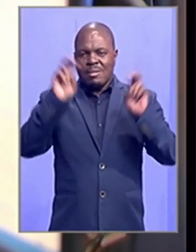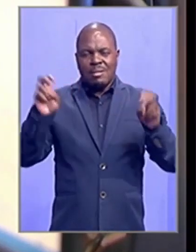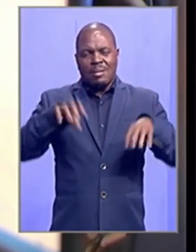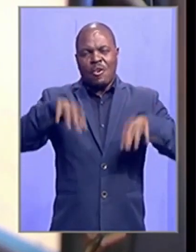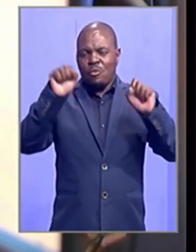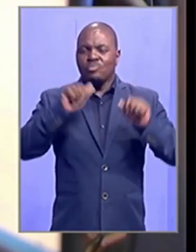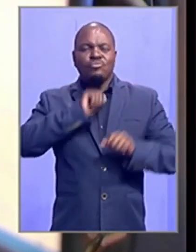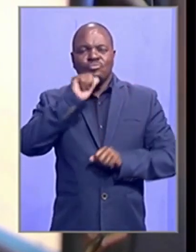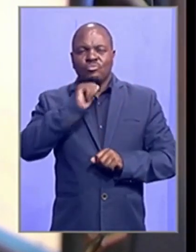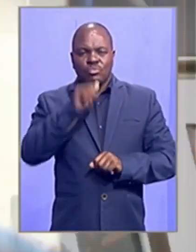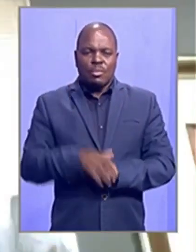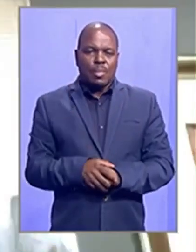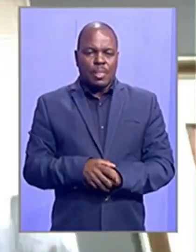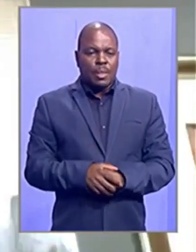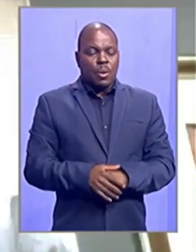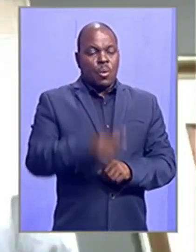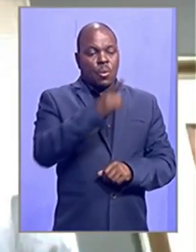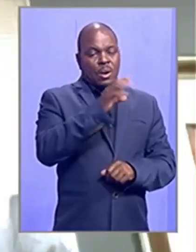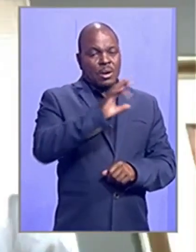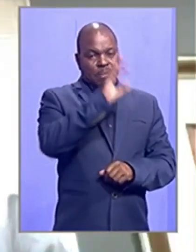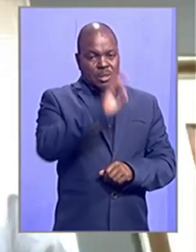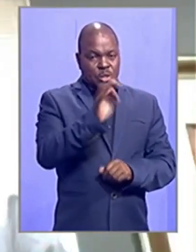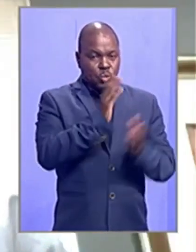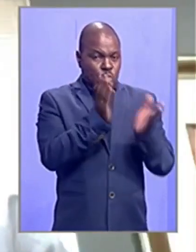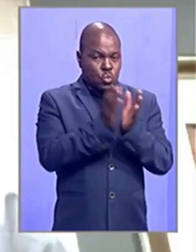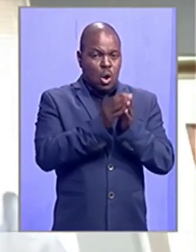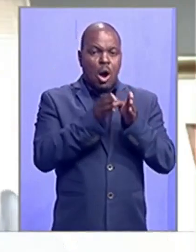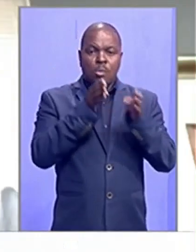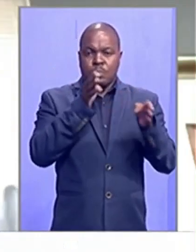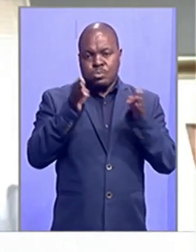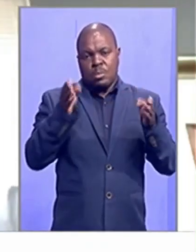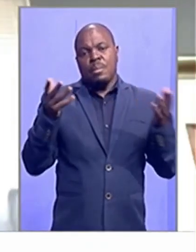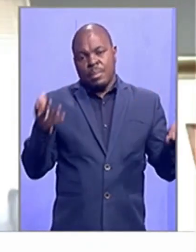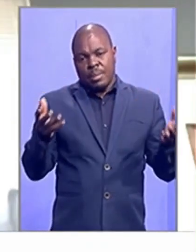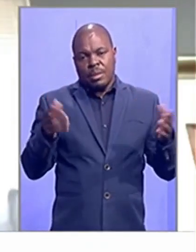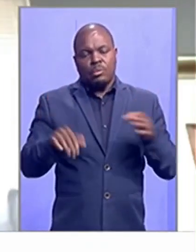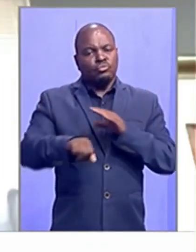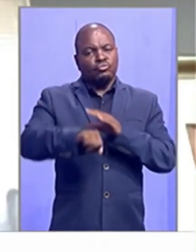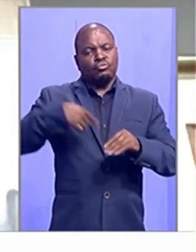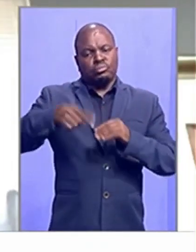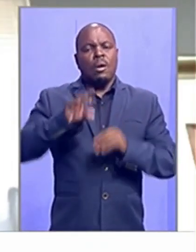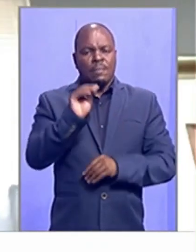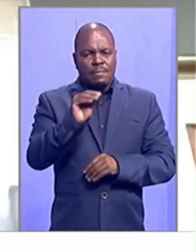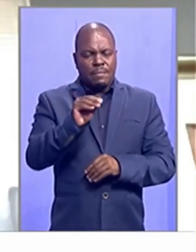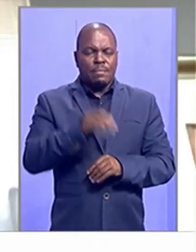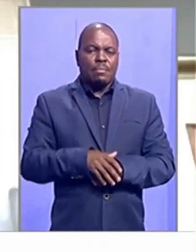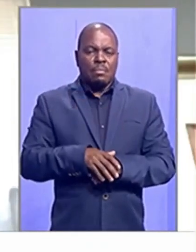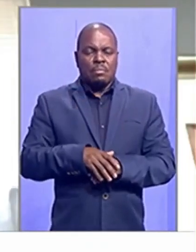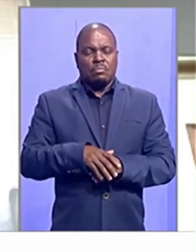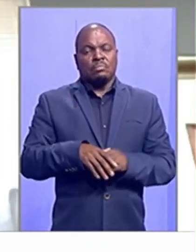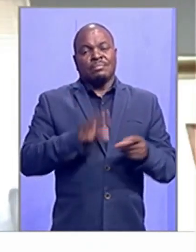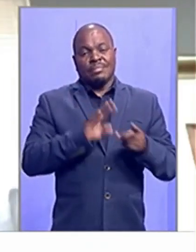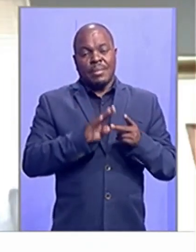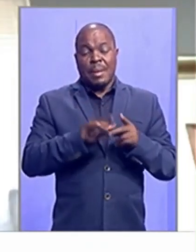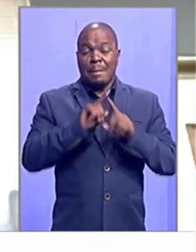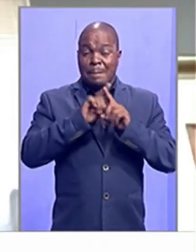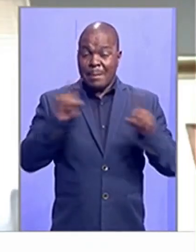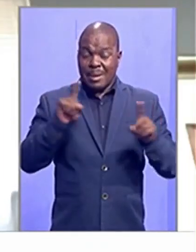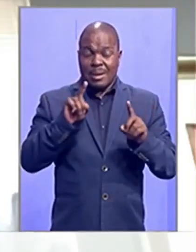We are close to about 100% of schools actually being able to have some form of generators. But the